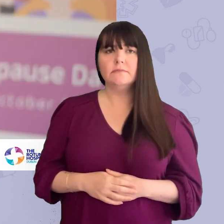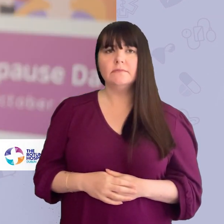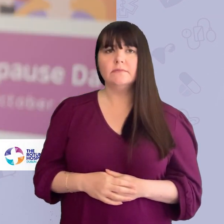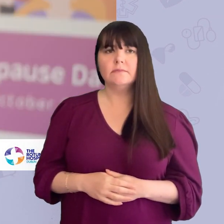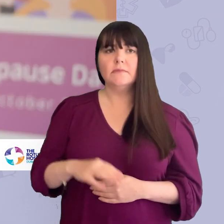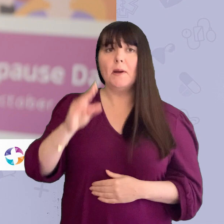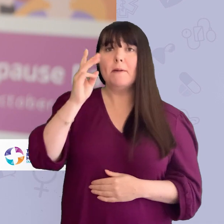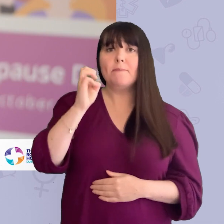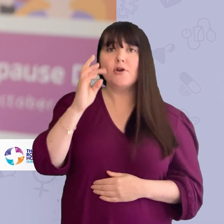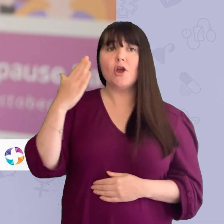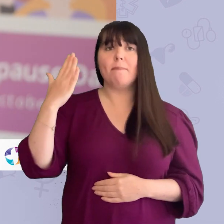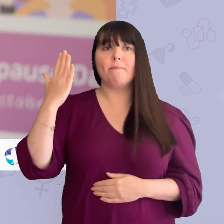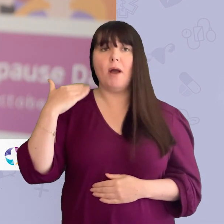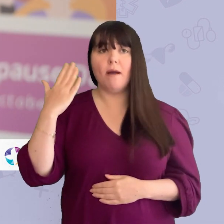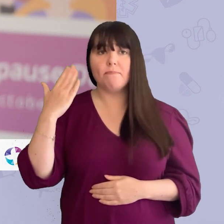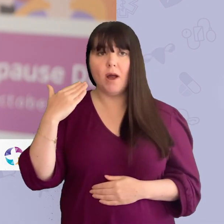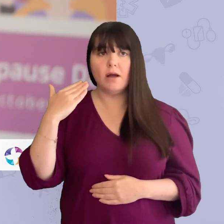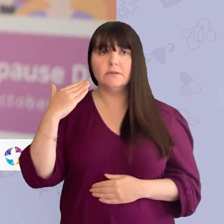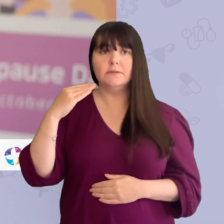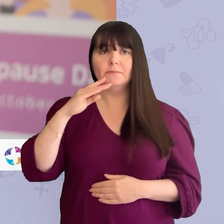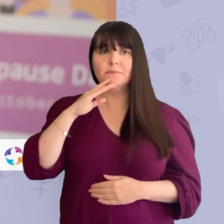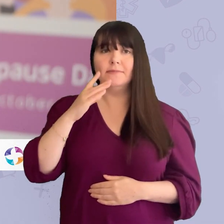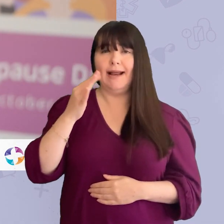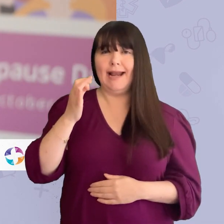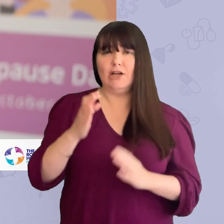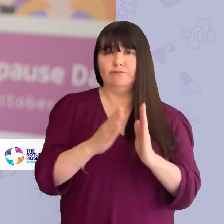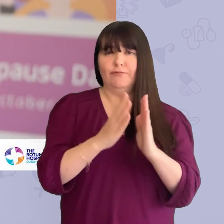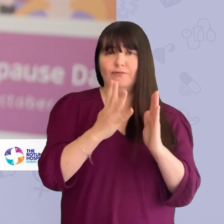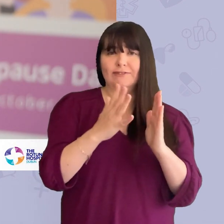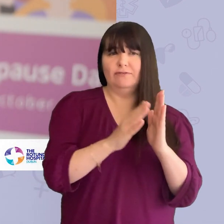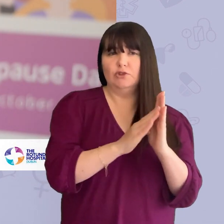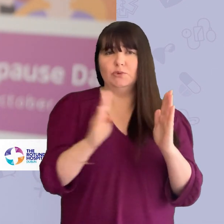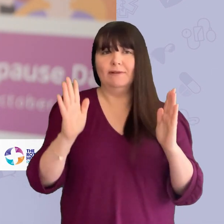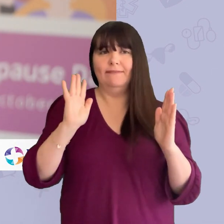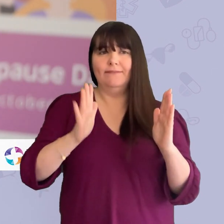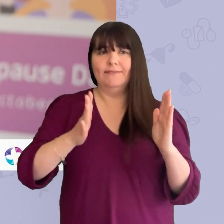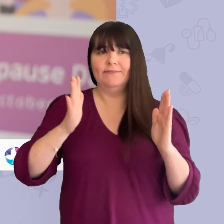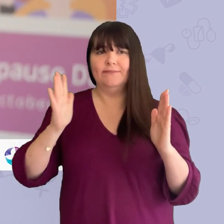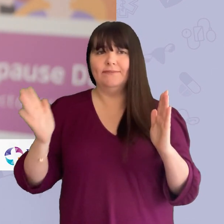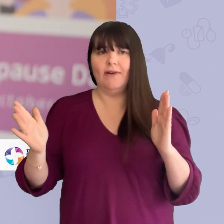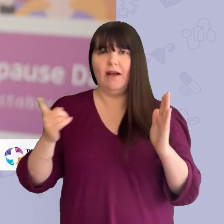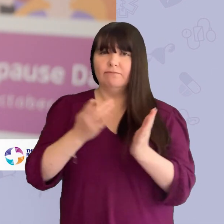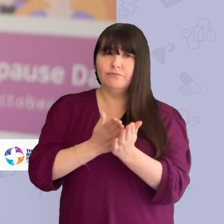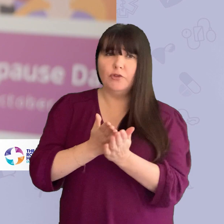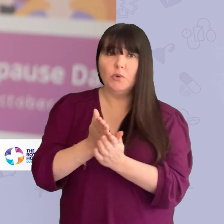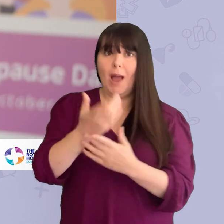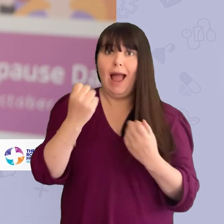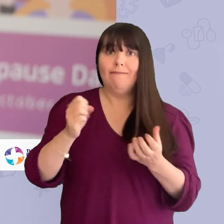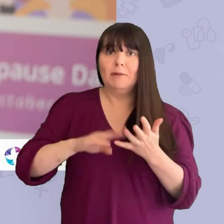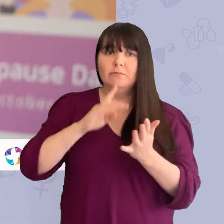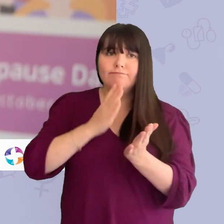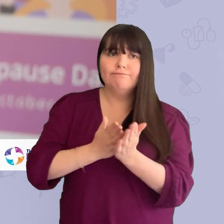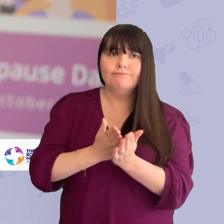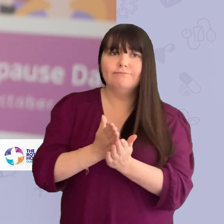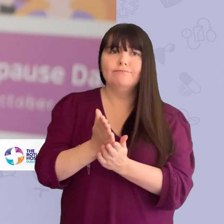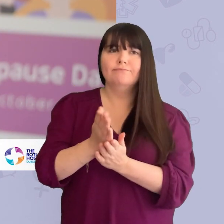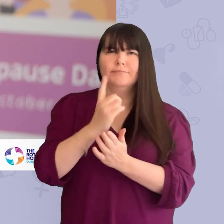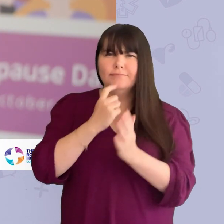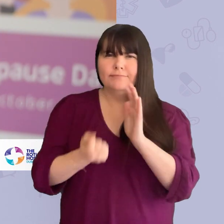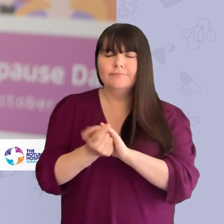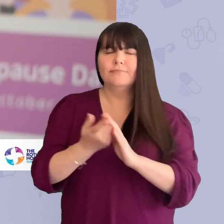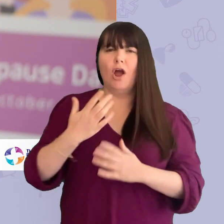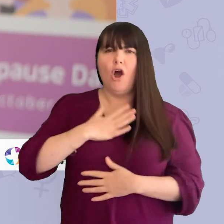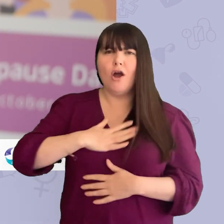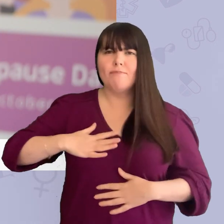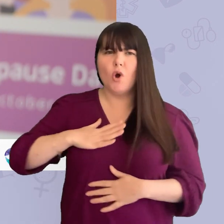So peri-menopause is that range from 45 to 55 where you still have periods and your hormones are fluctuating, and that's often when you